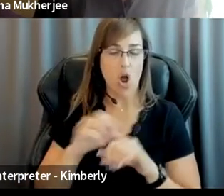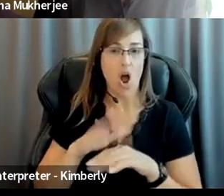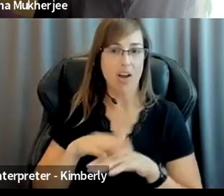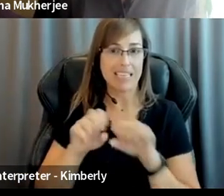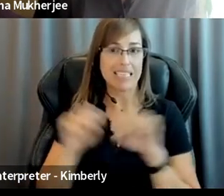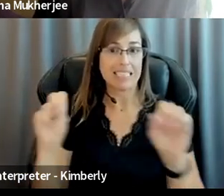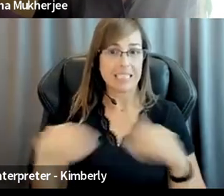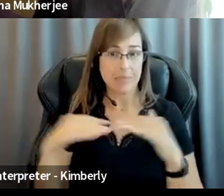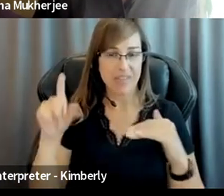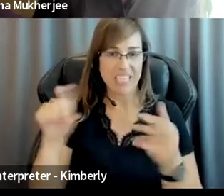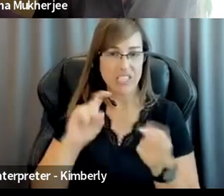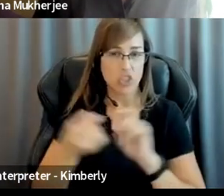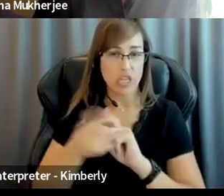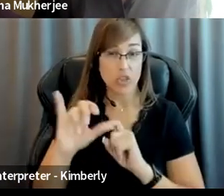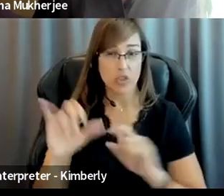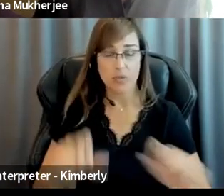well.